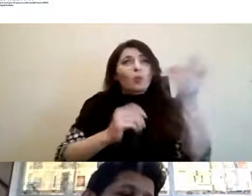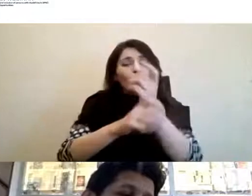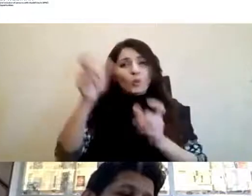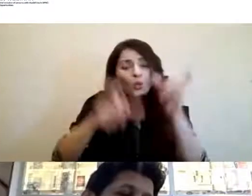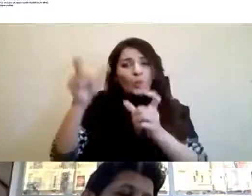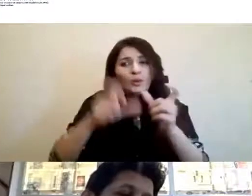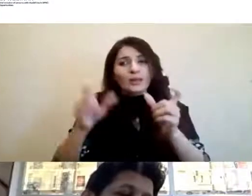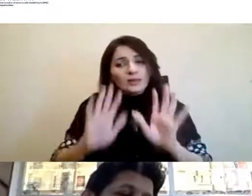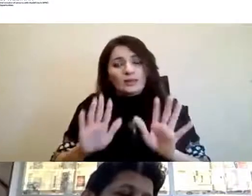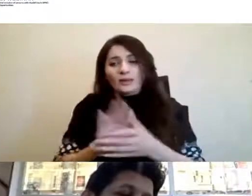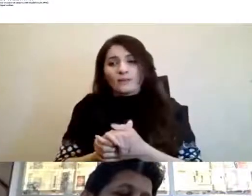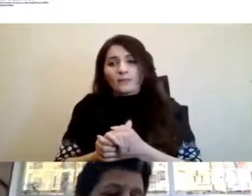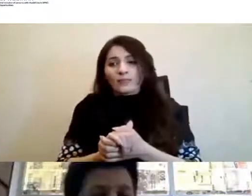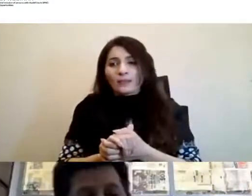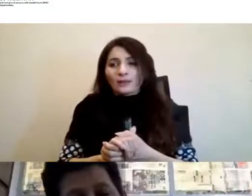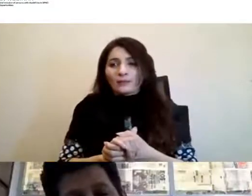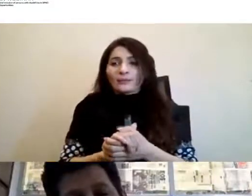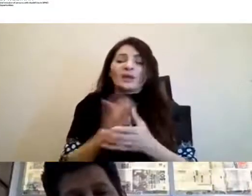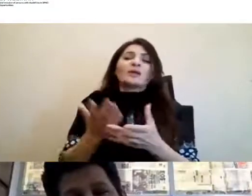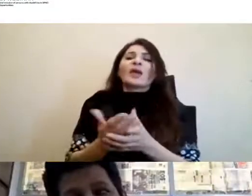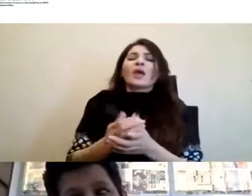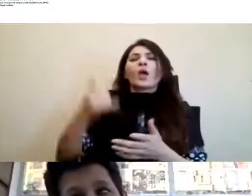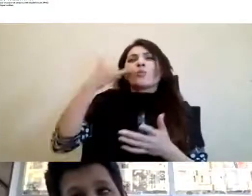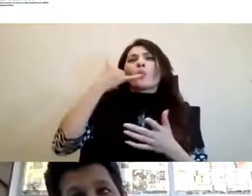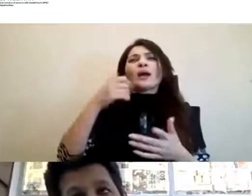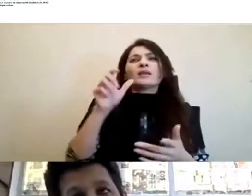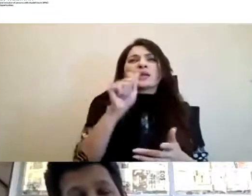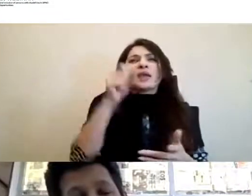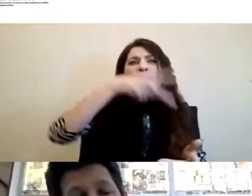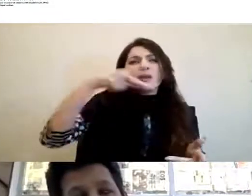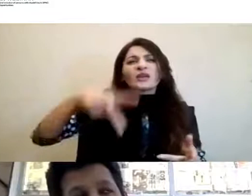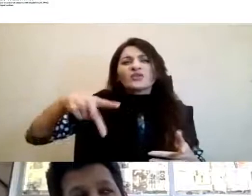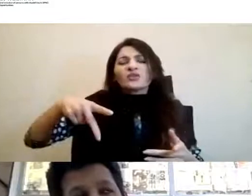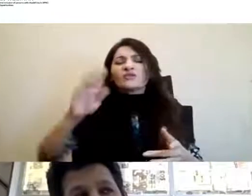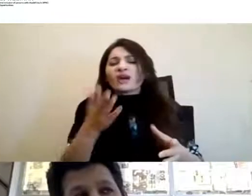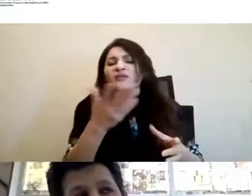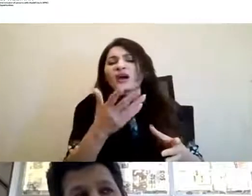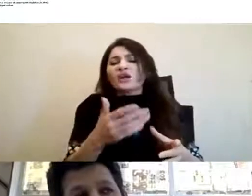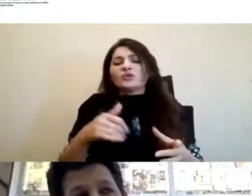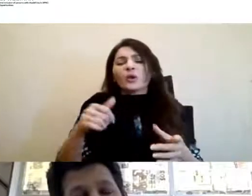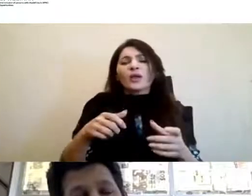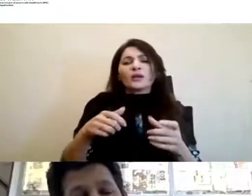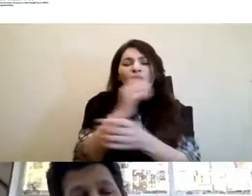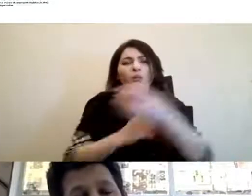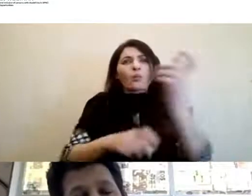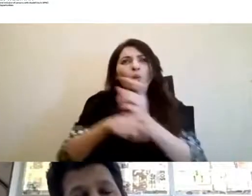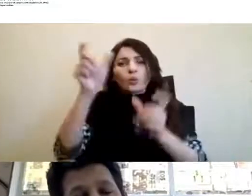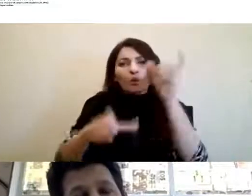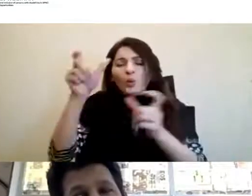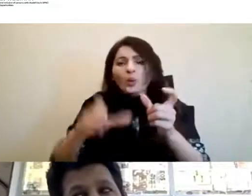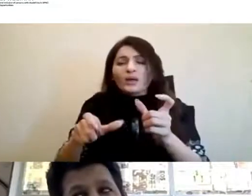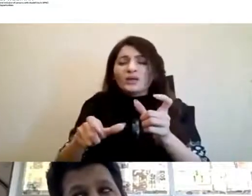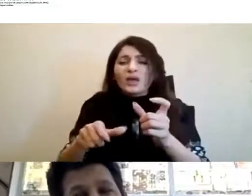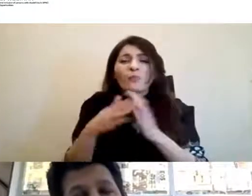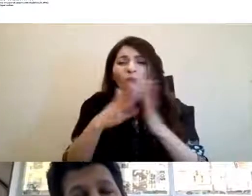Different technology, including applications, mobile, are not accessible. That's why people with disabilities are excluded from